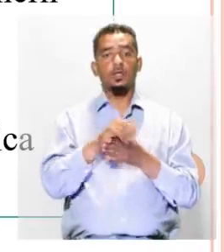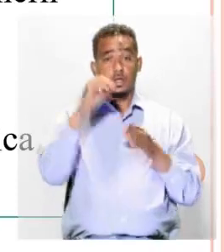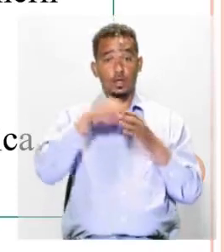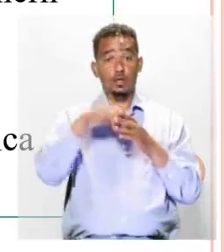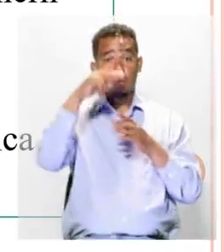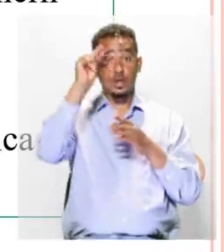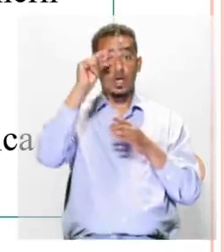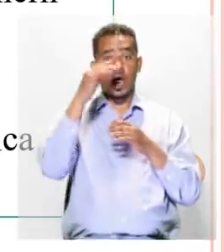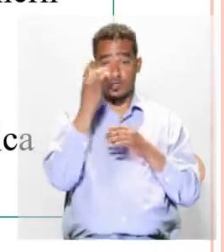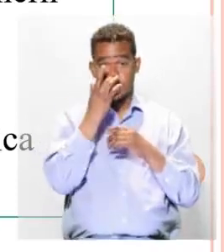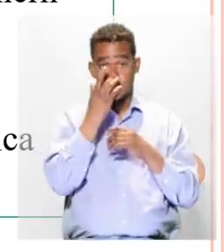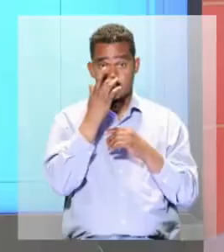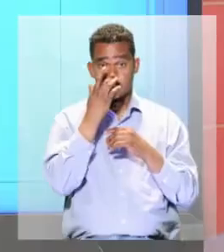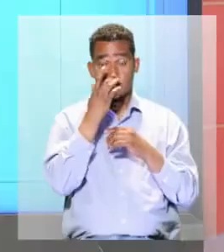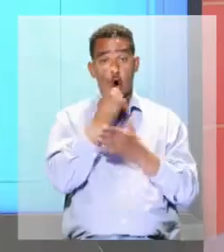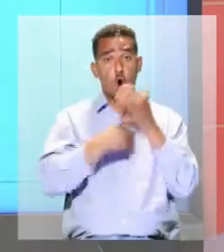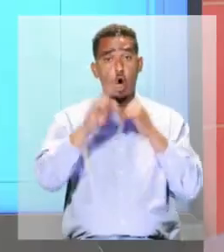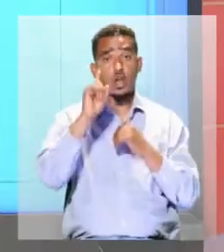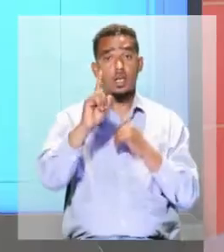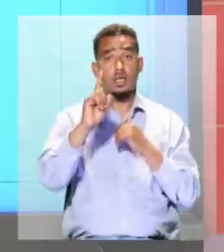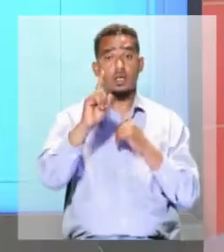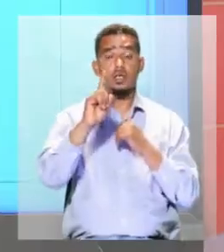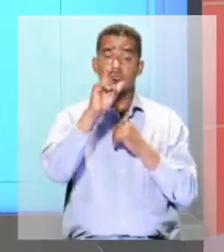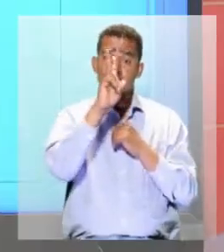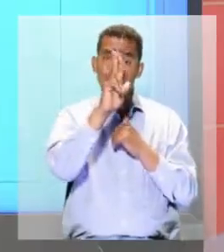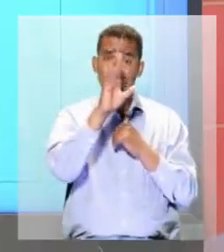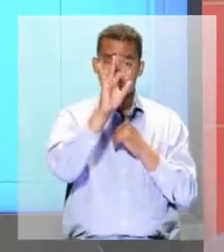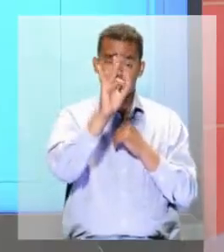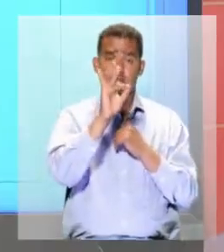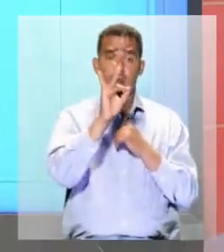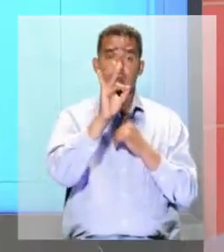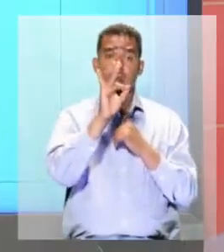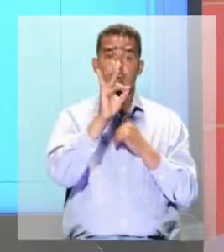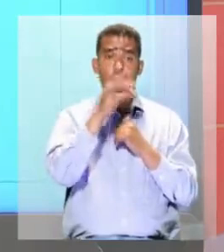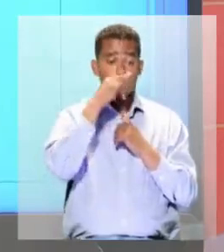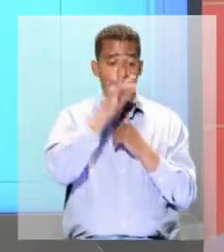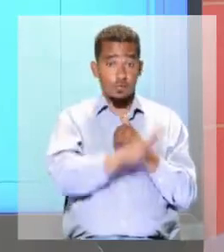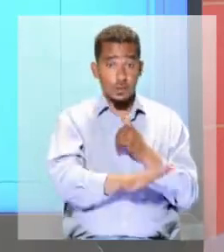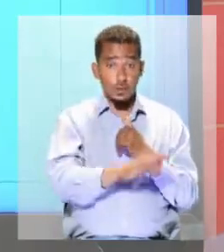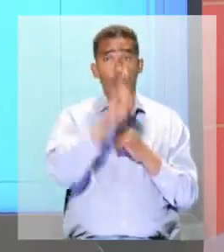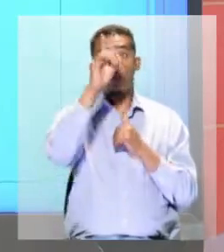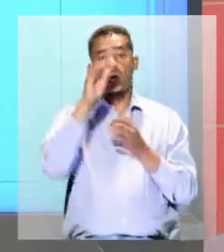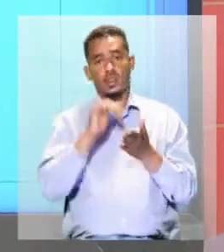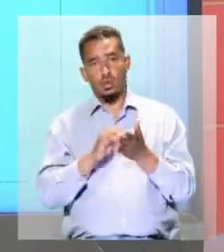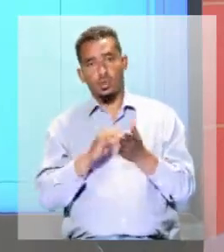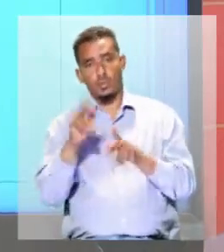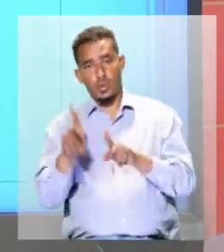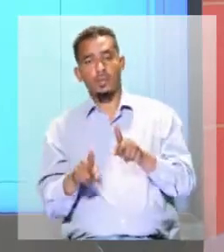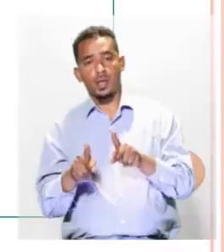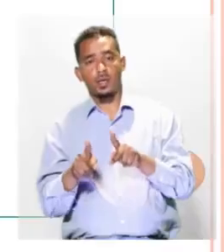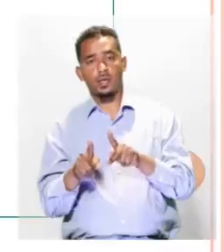Northern Africa. Only 38 infants die per 1,000